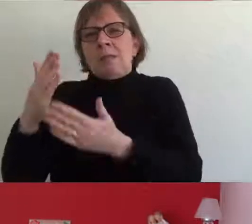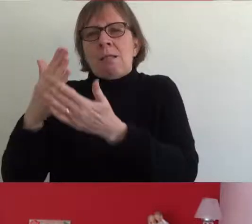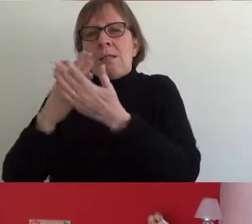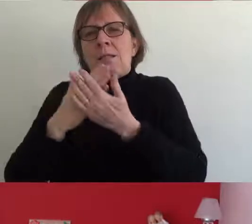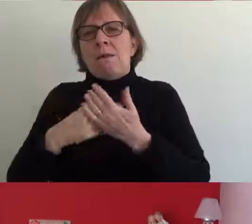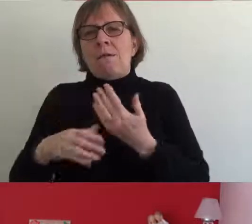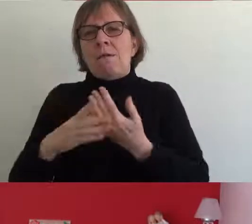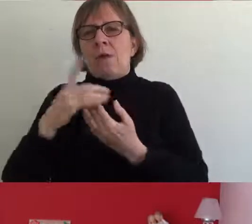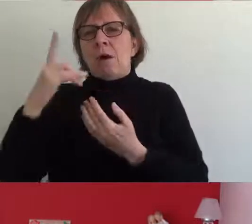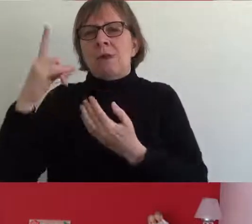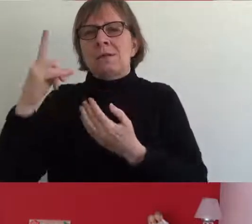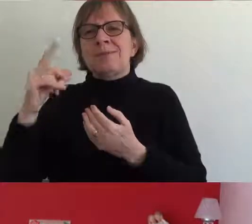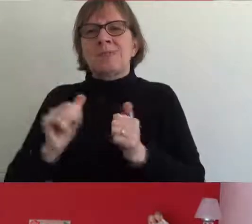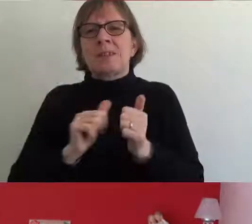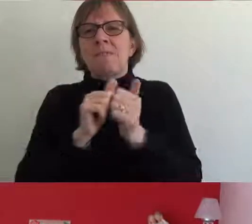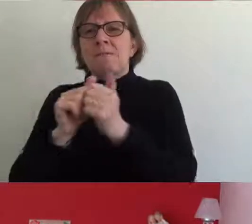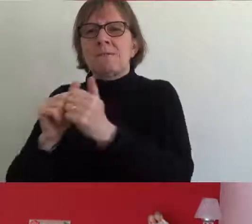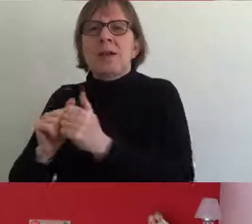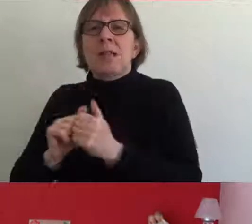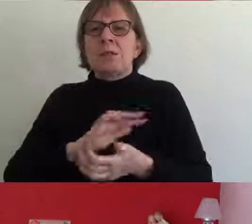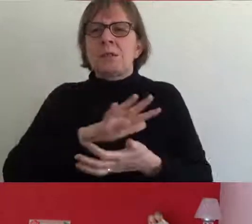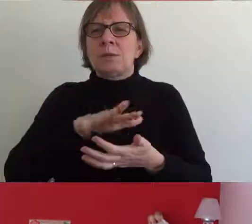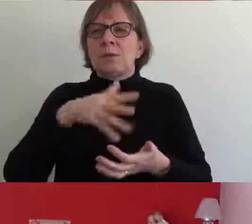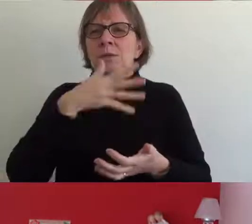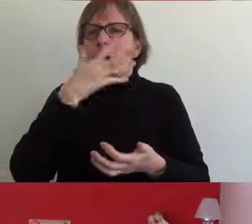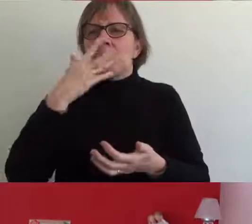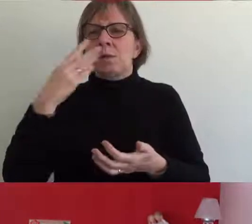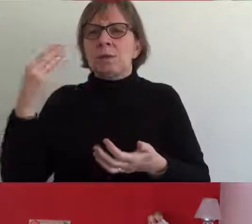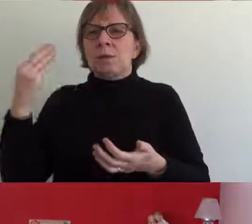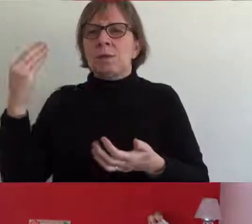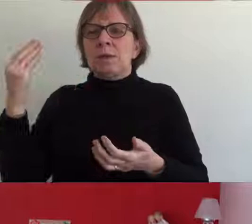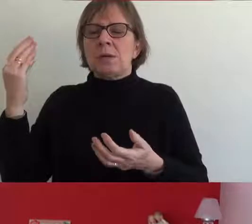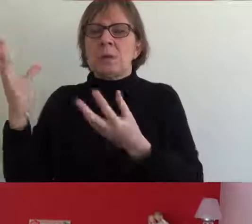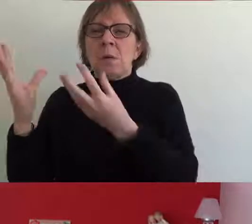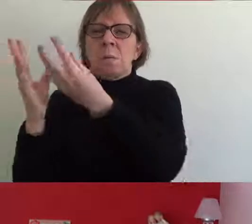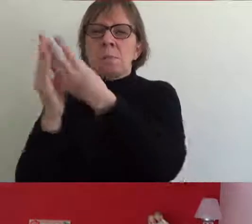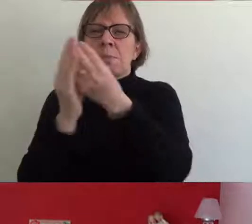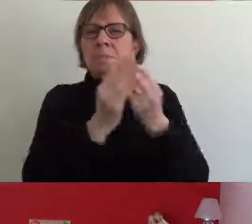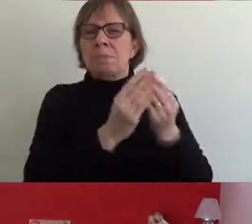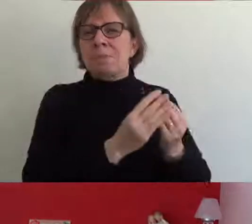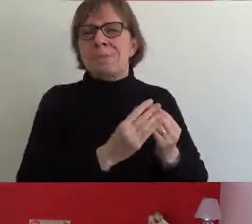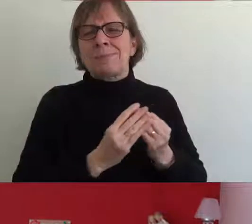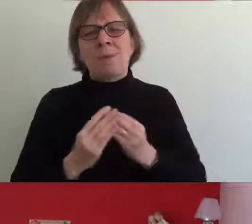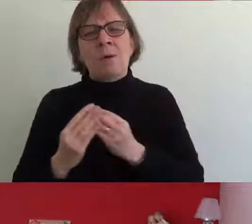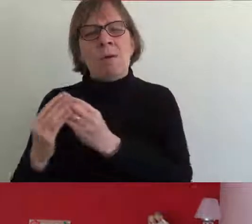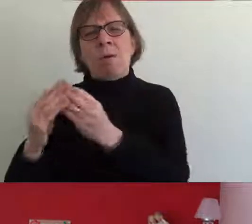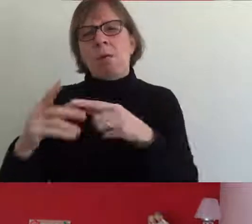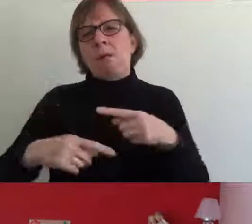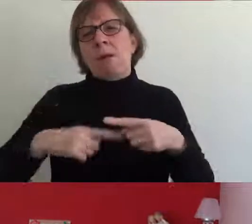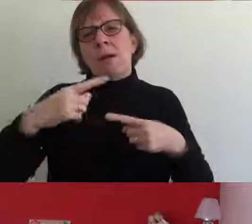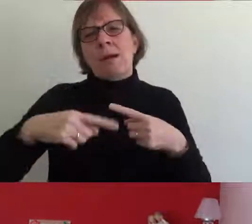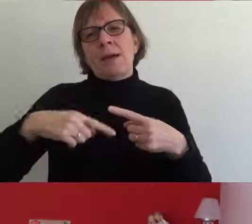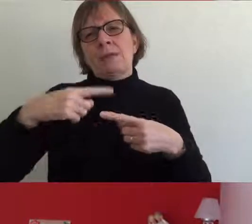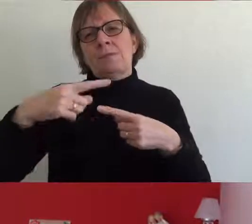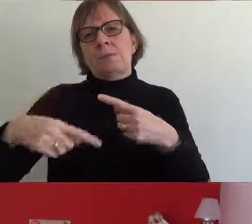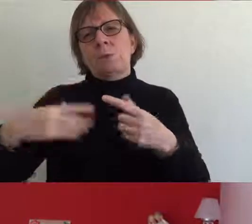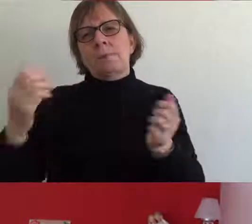Christ and the love of God and the fellowship of the Holy Spirit be with us all